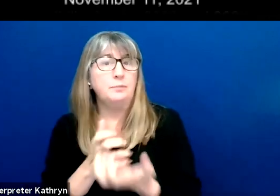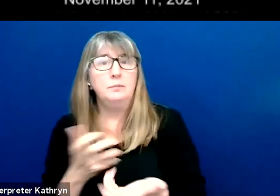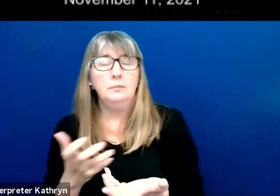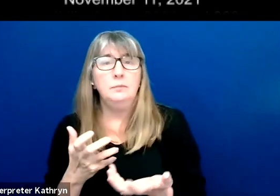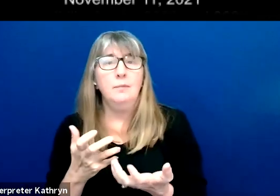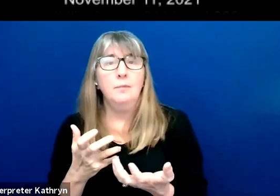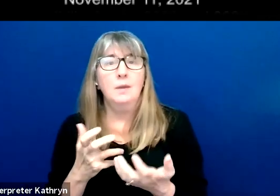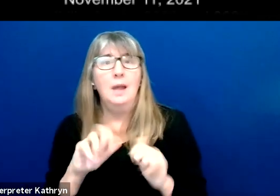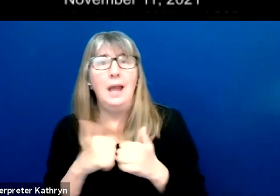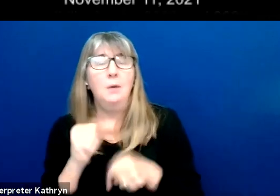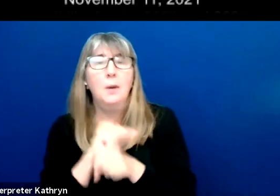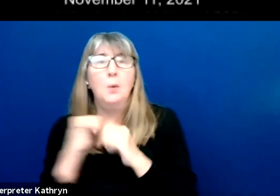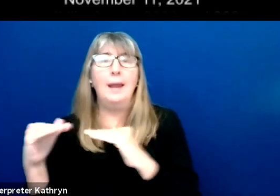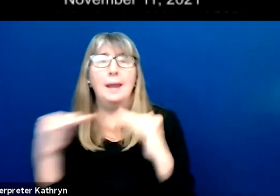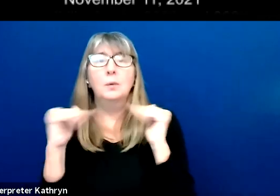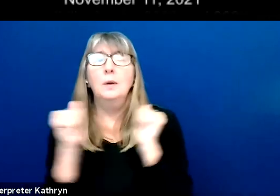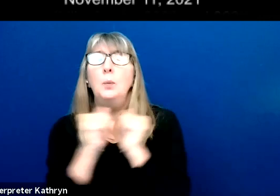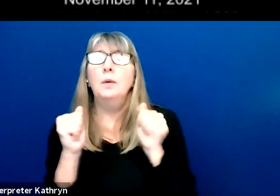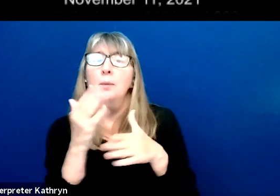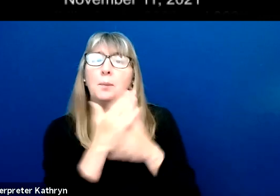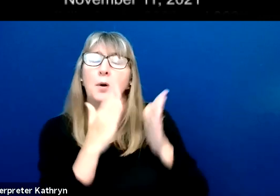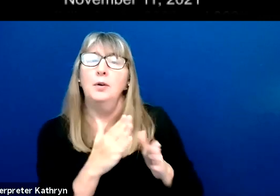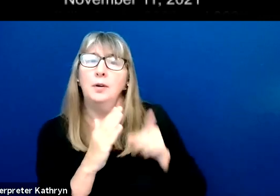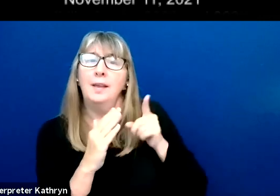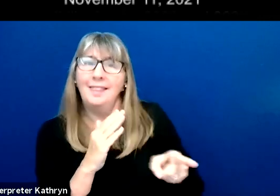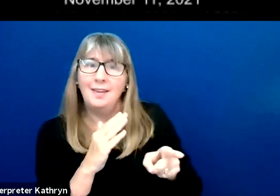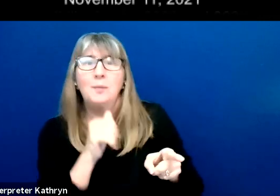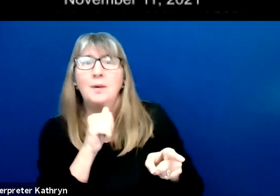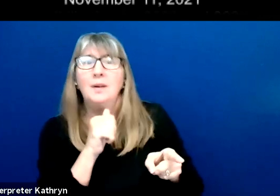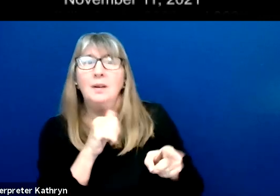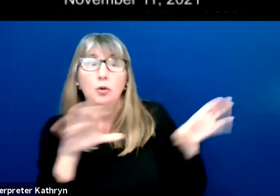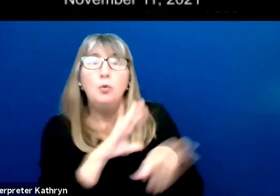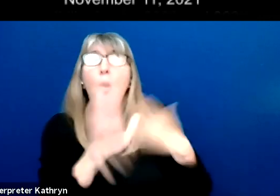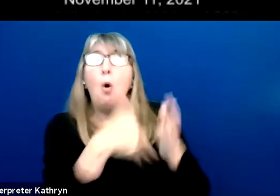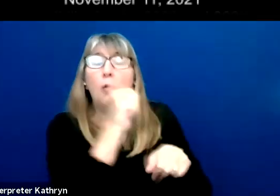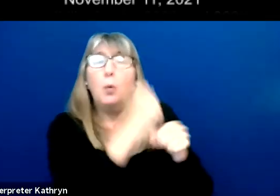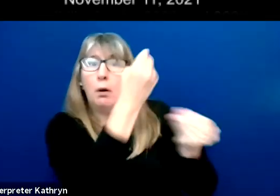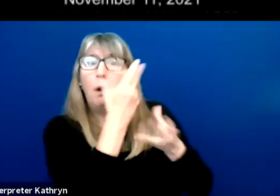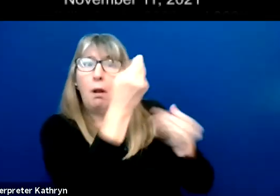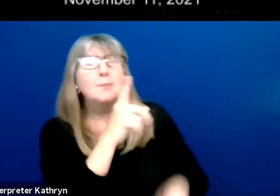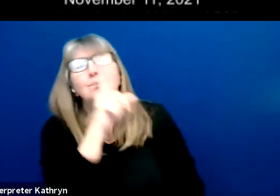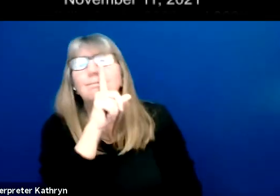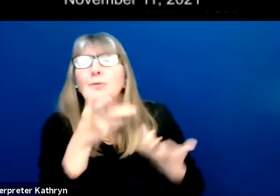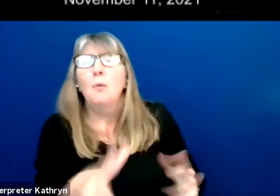work equitably with a partner that's not the partner doing all of the work, and